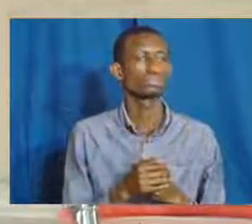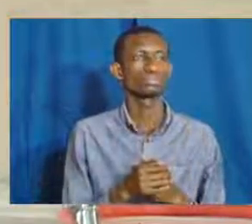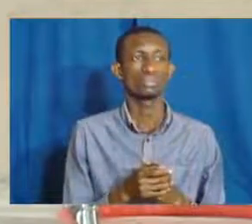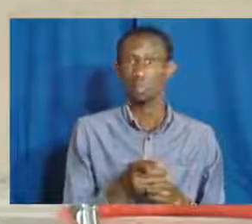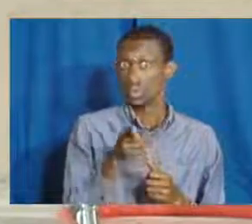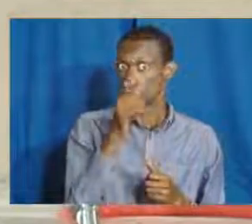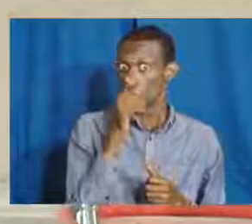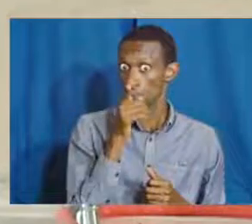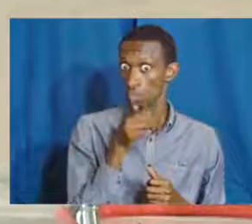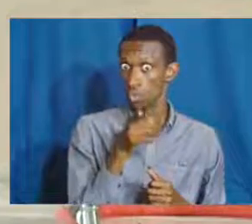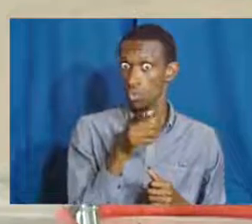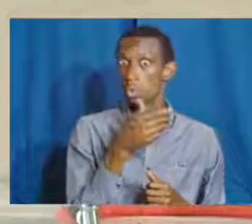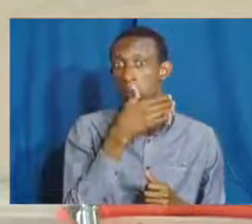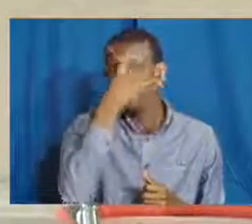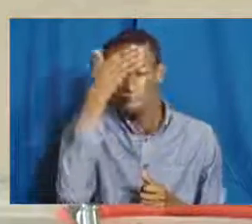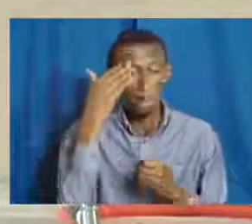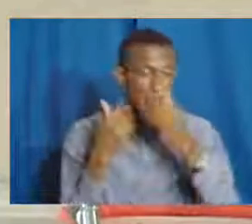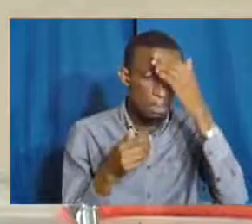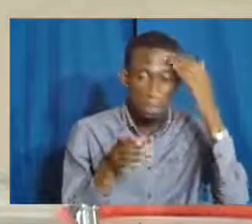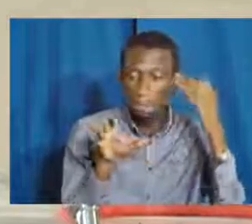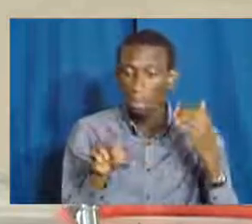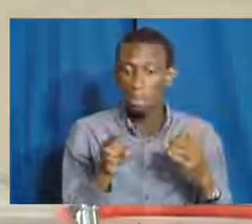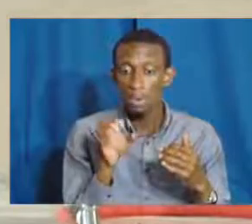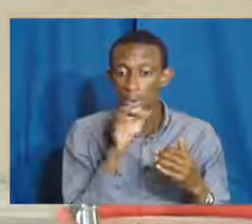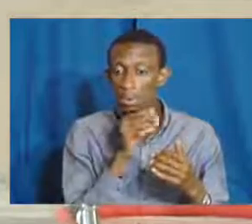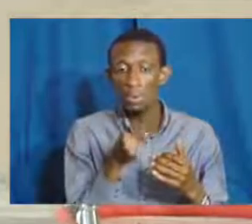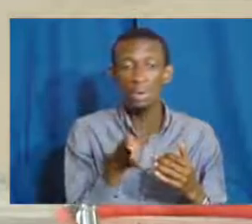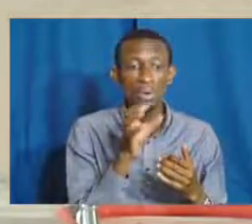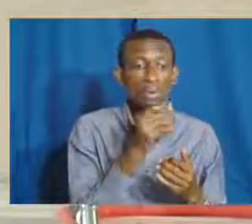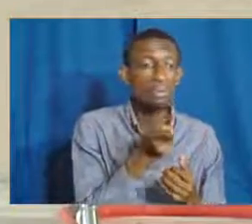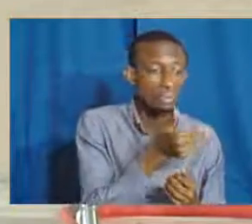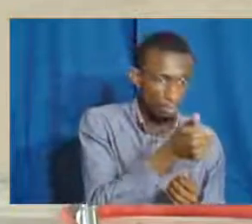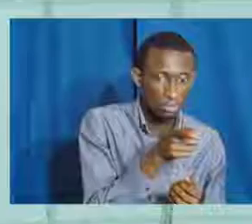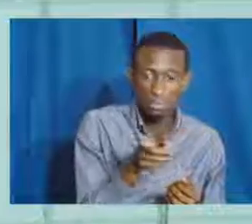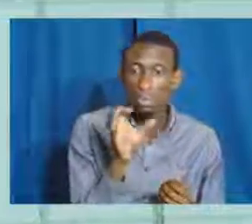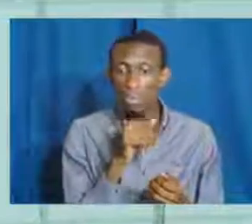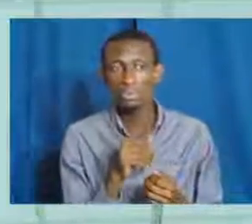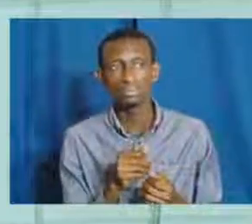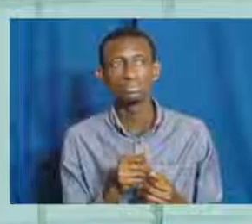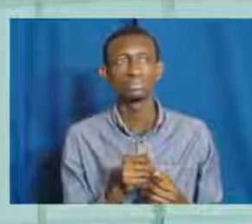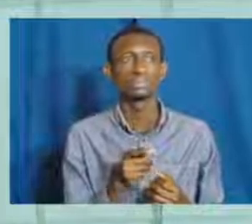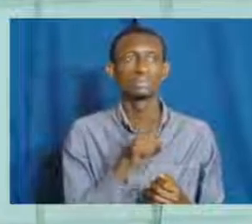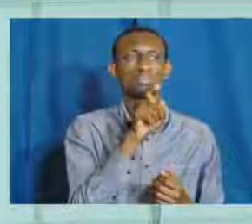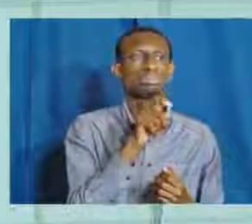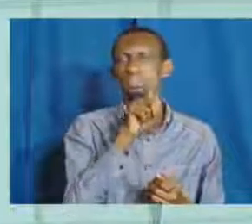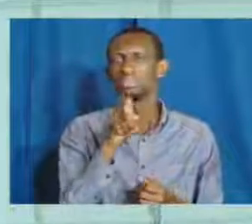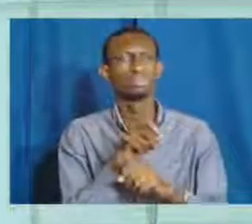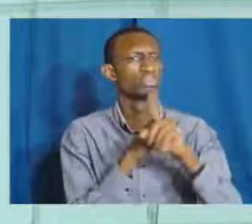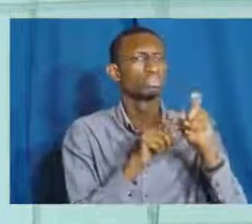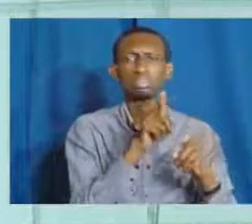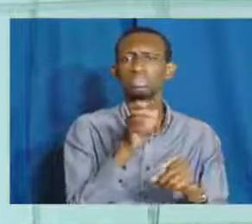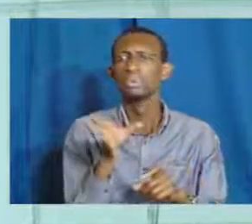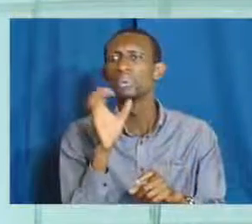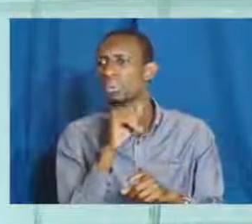left some gaps in his periodic table. These question marks here indicating some gaps that